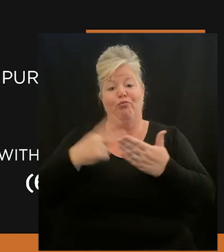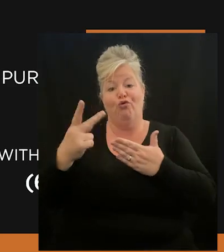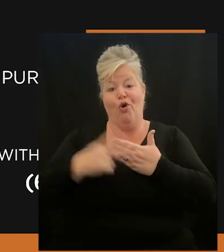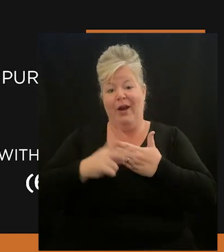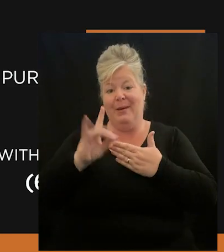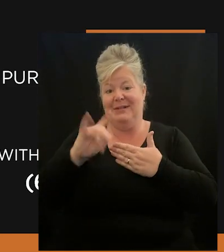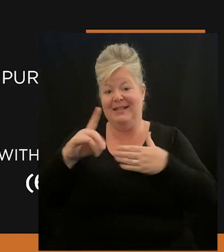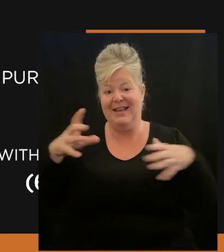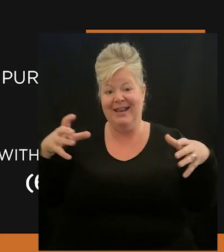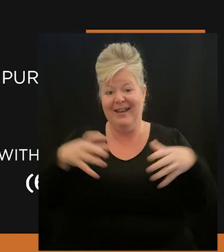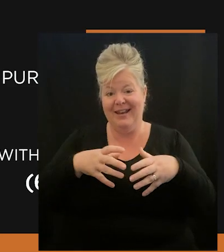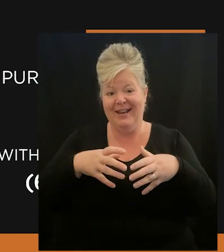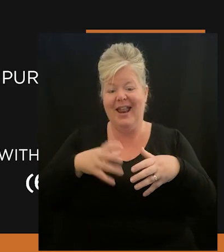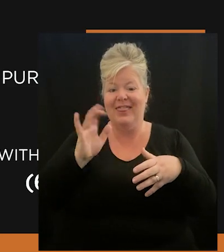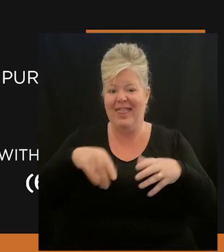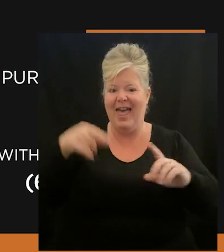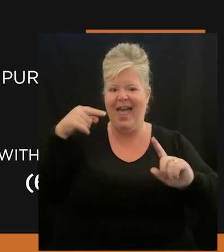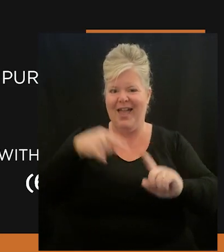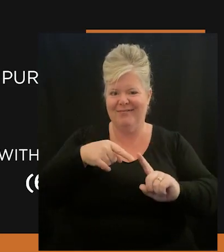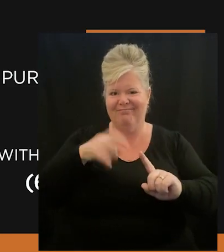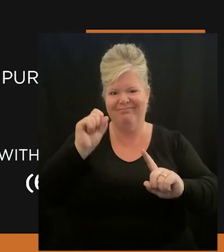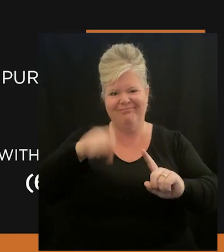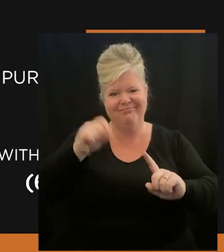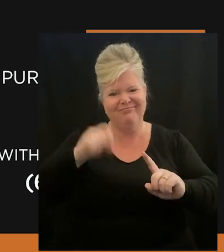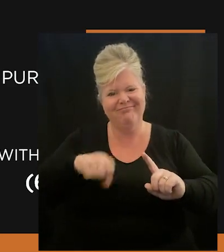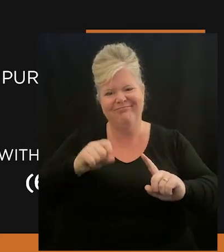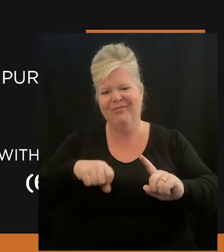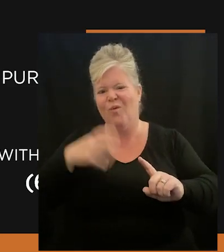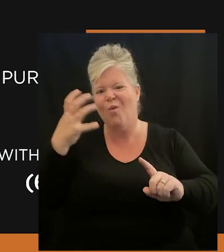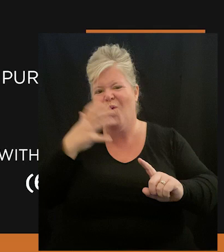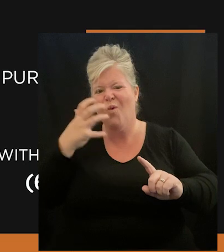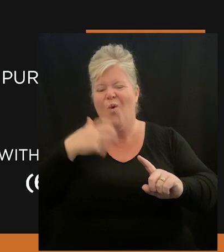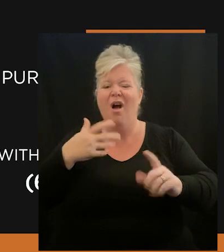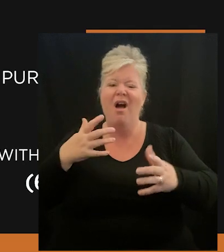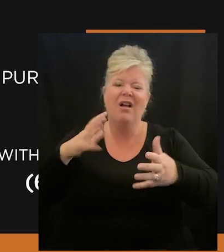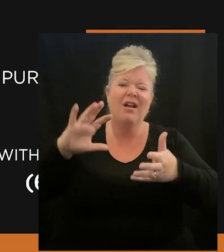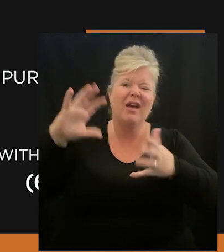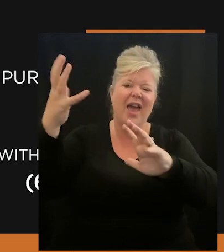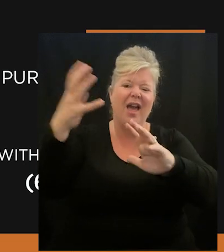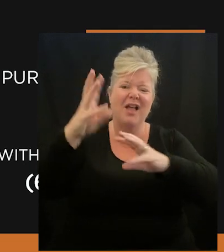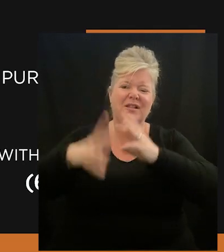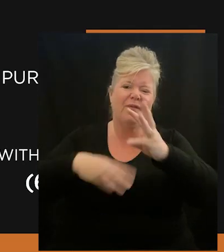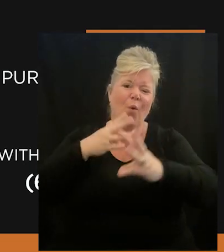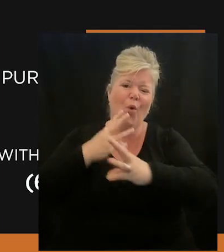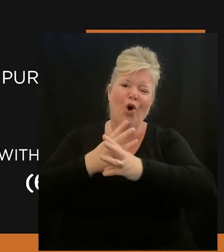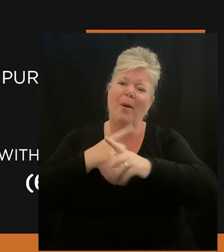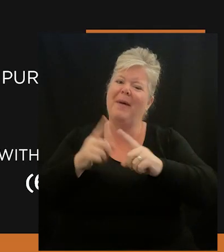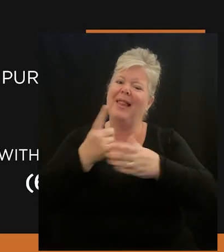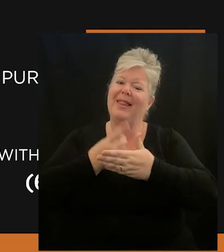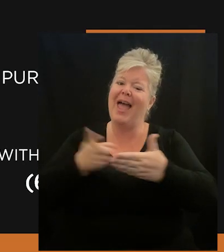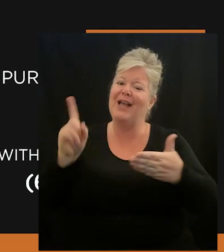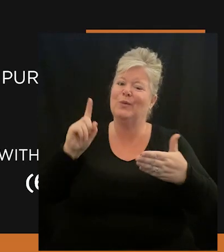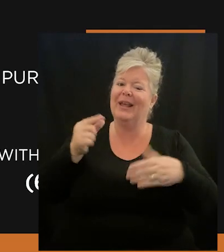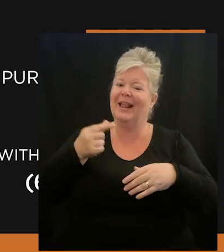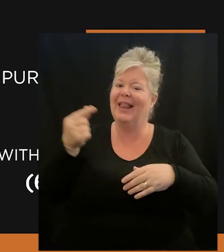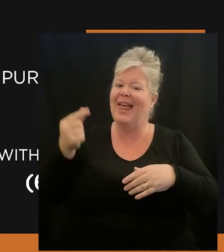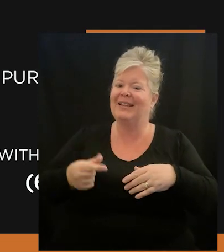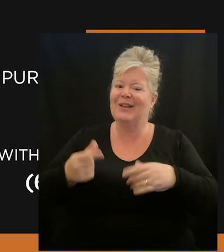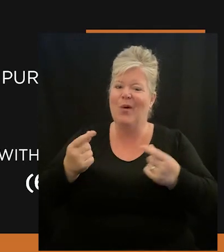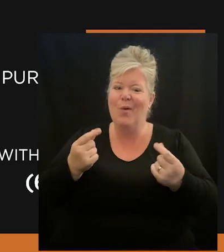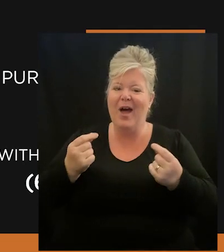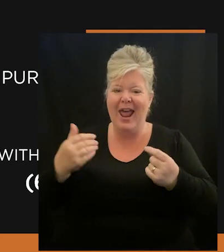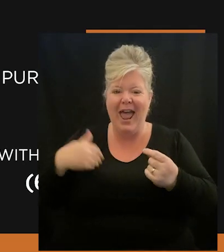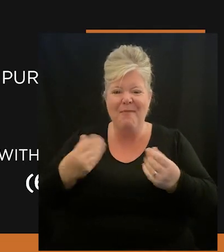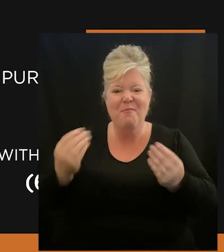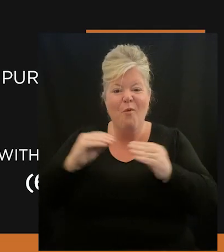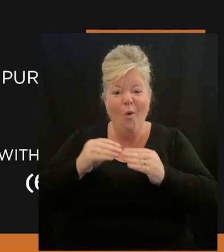last 3 weeks, we saw that was exactly the case. In the midst of the chaos of our current world, last week on our Glendale campus, we